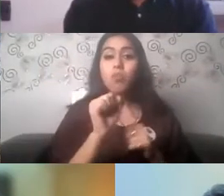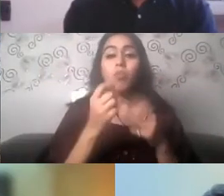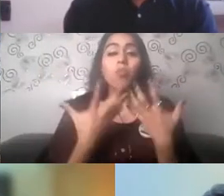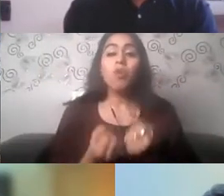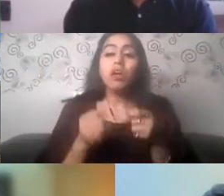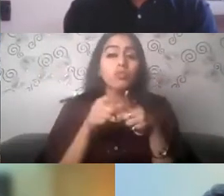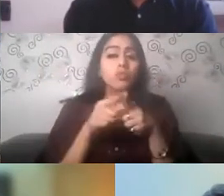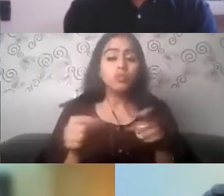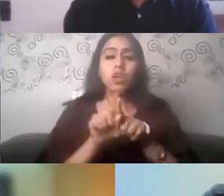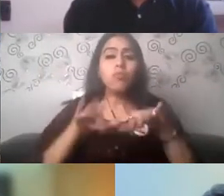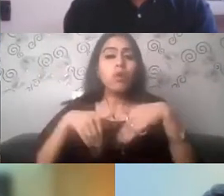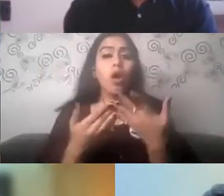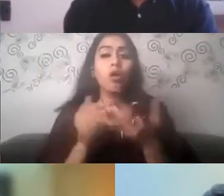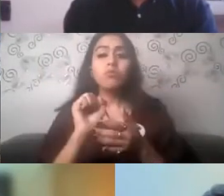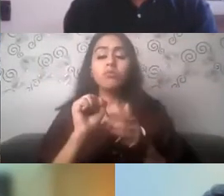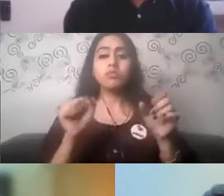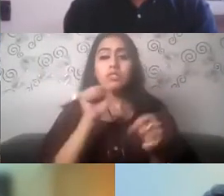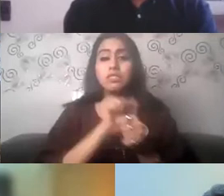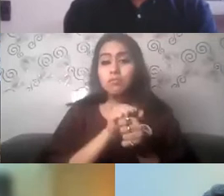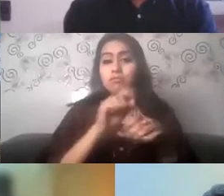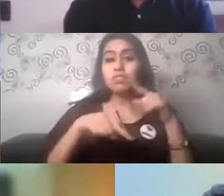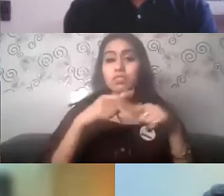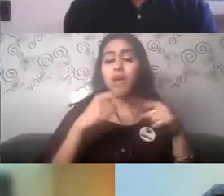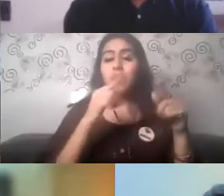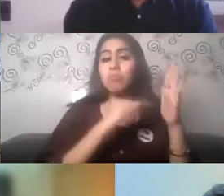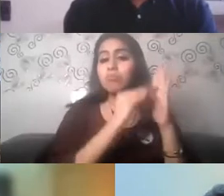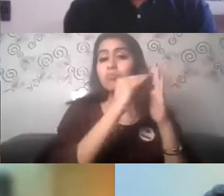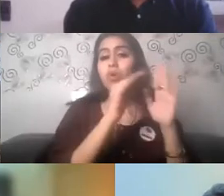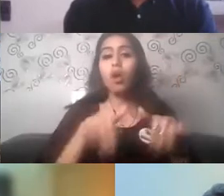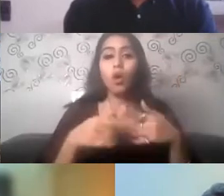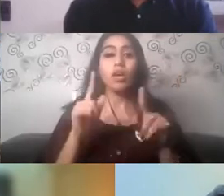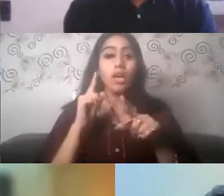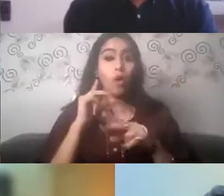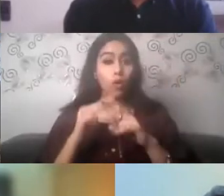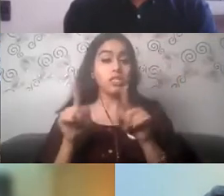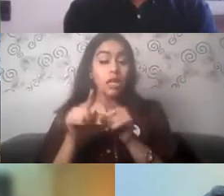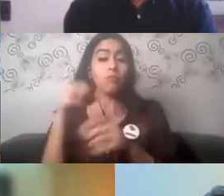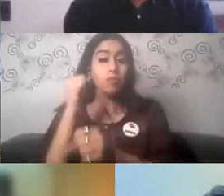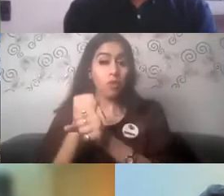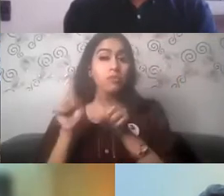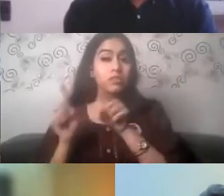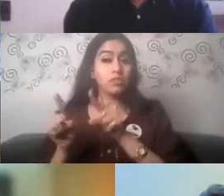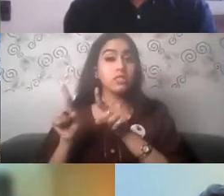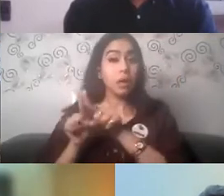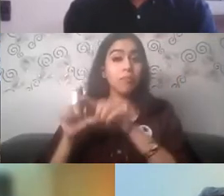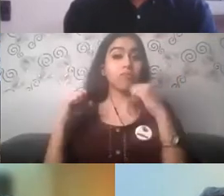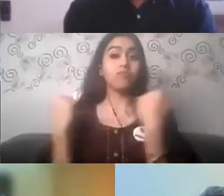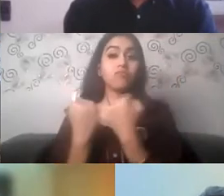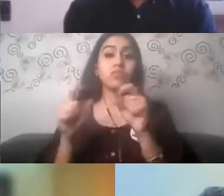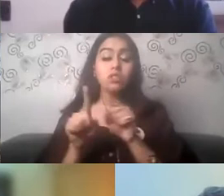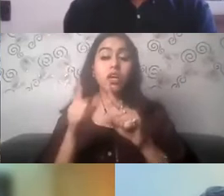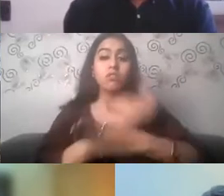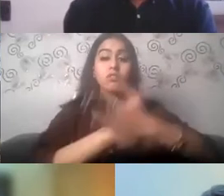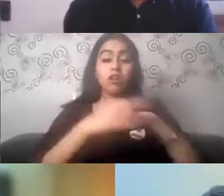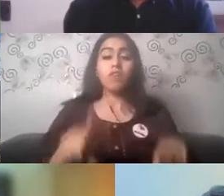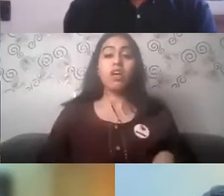how do we track that progress? And third, a cross-government effort to actually transform the disabled people's everyday